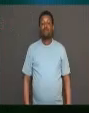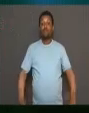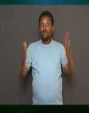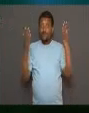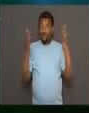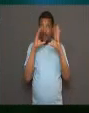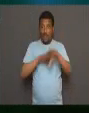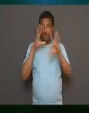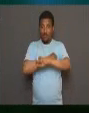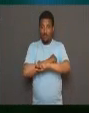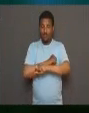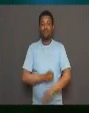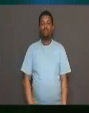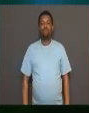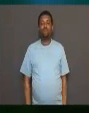Time's up.